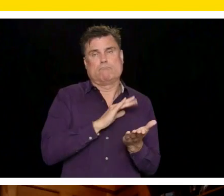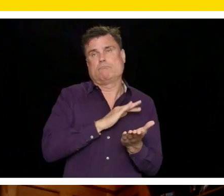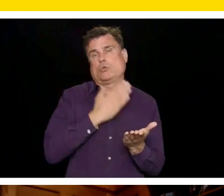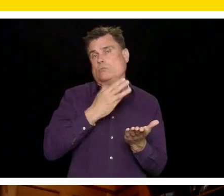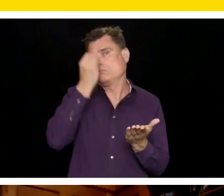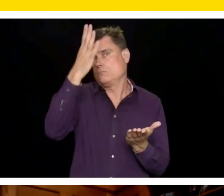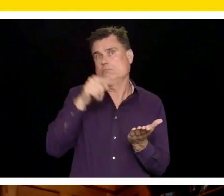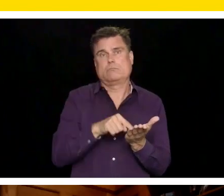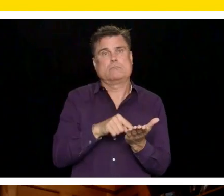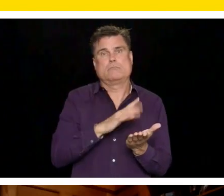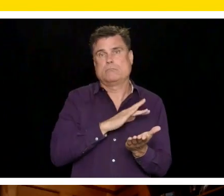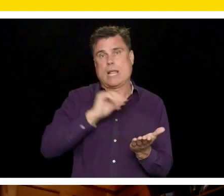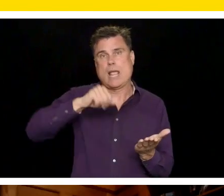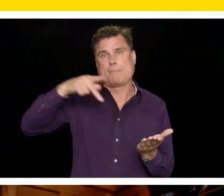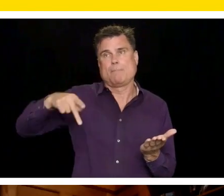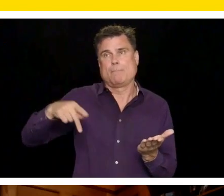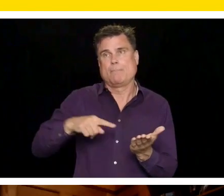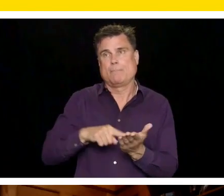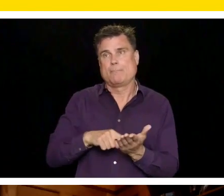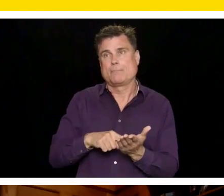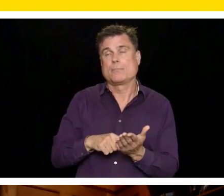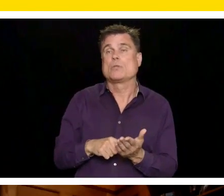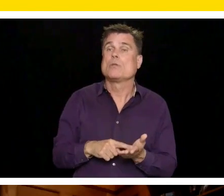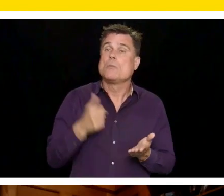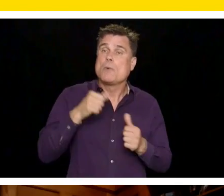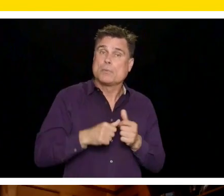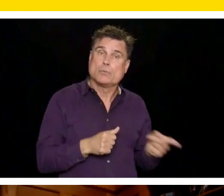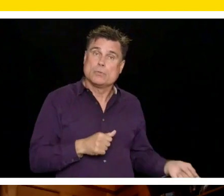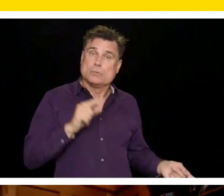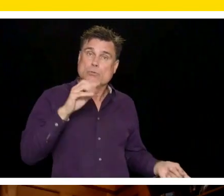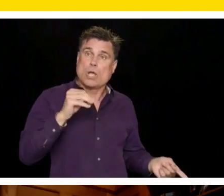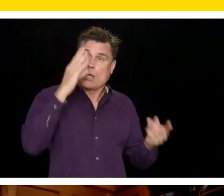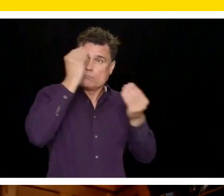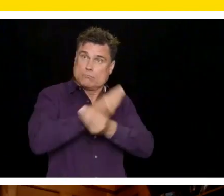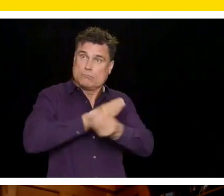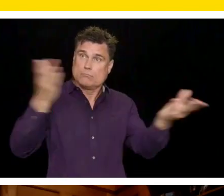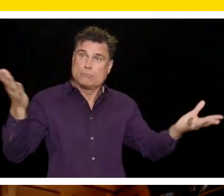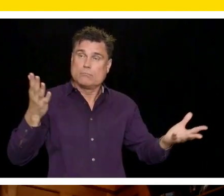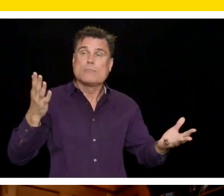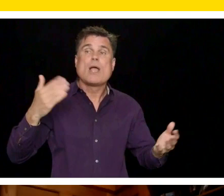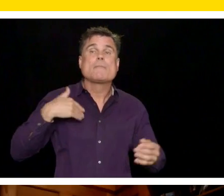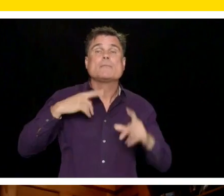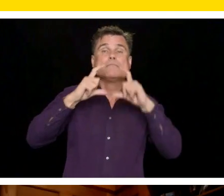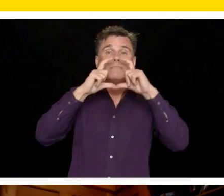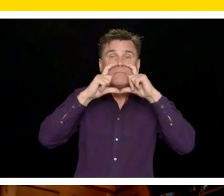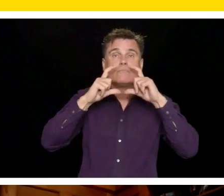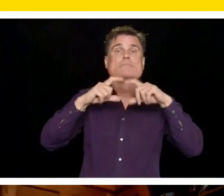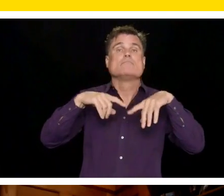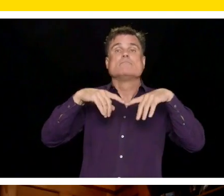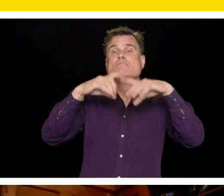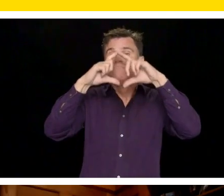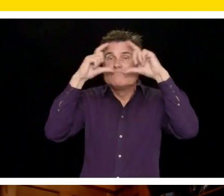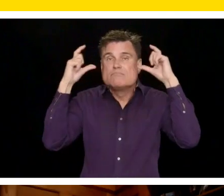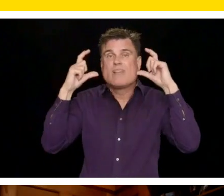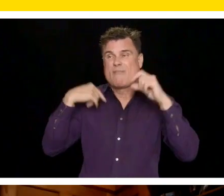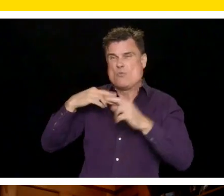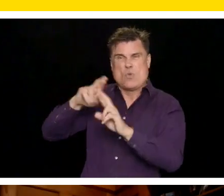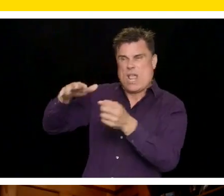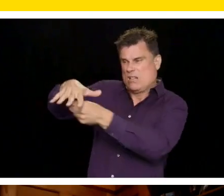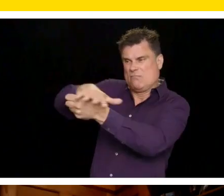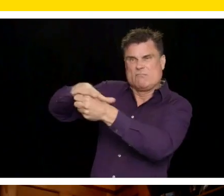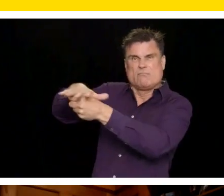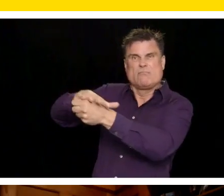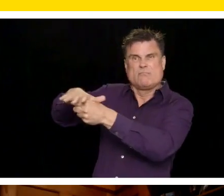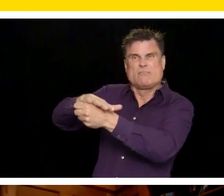for non-medical PPE, we also have a supply hub that businesses have been using for medical